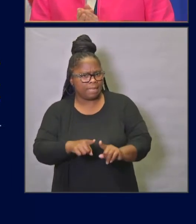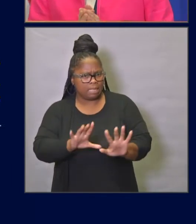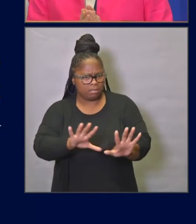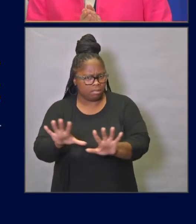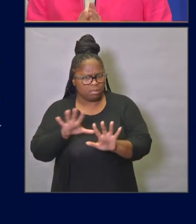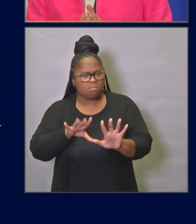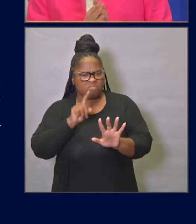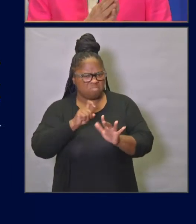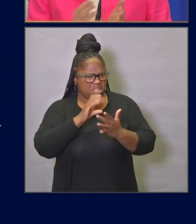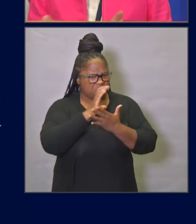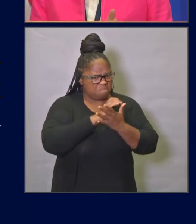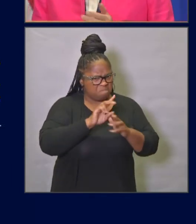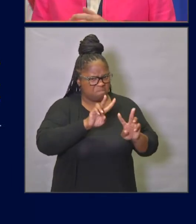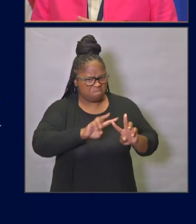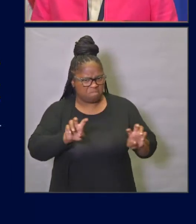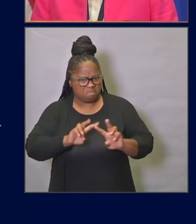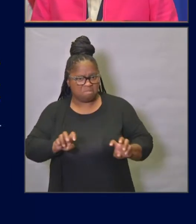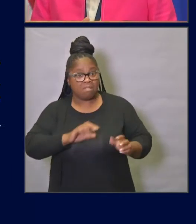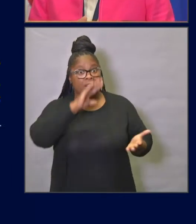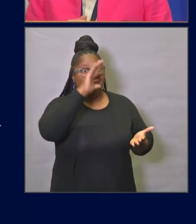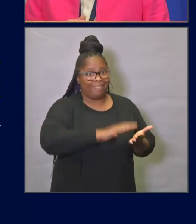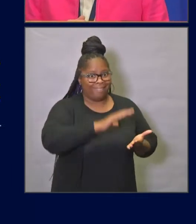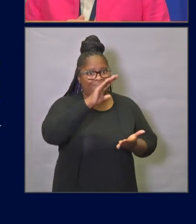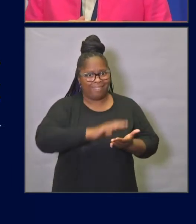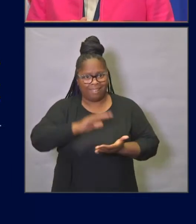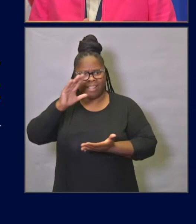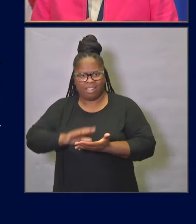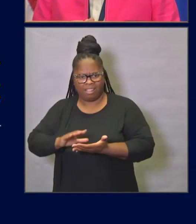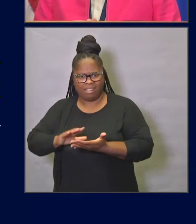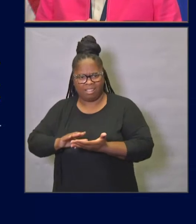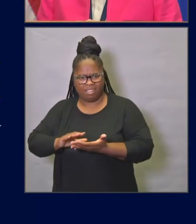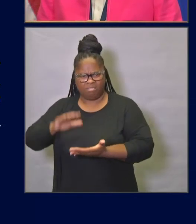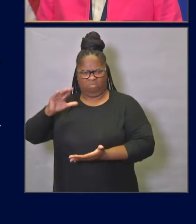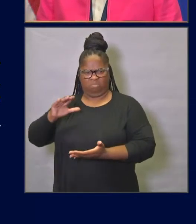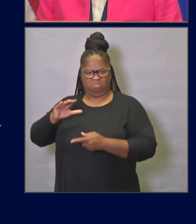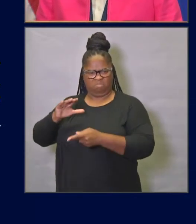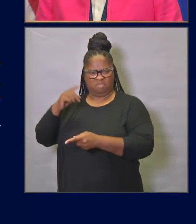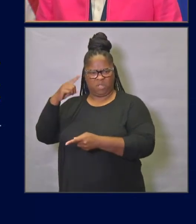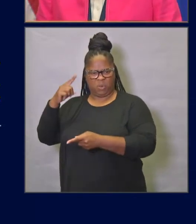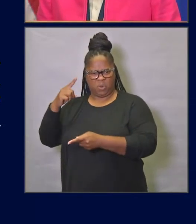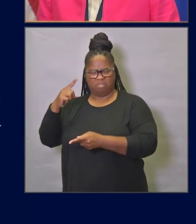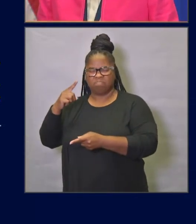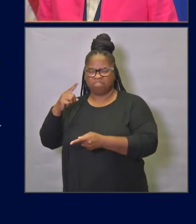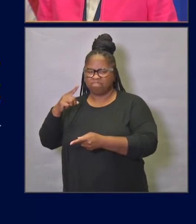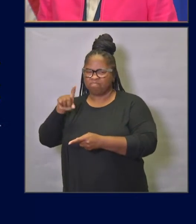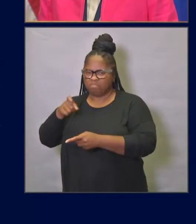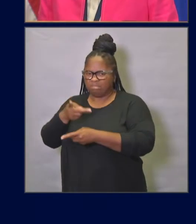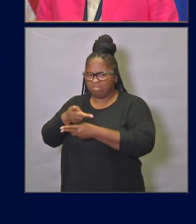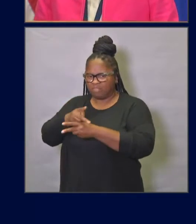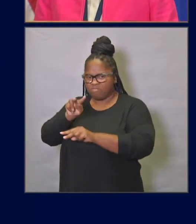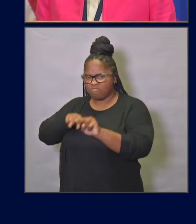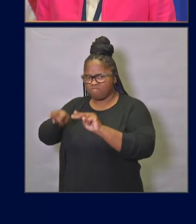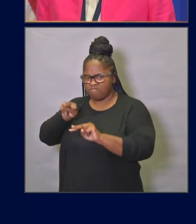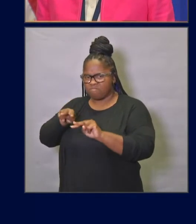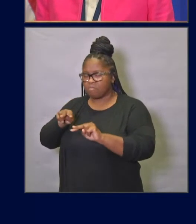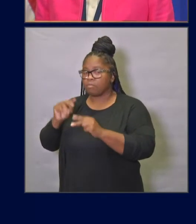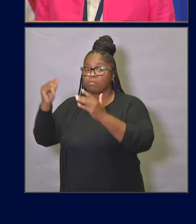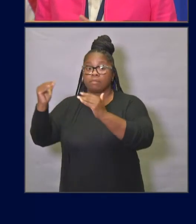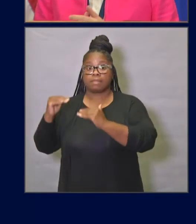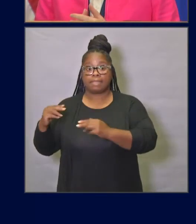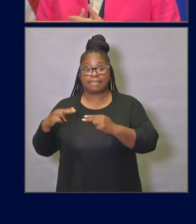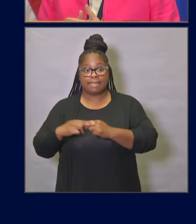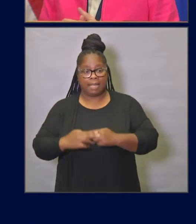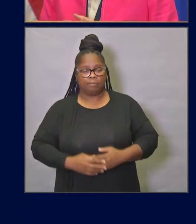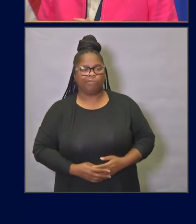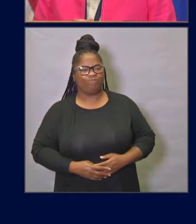population group while we're seeing decreases everywhere else. The next slide, please. When we look at